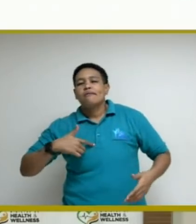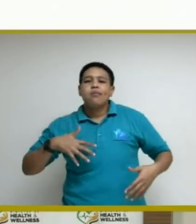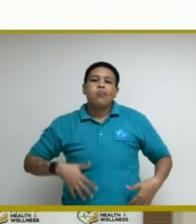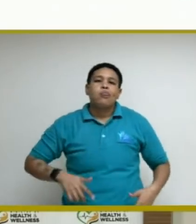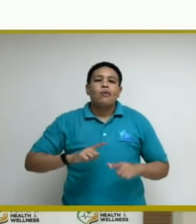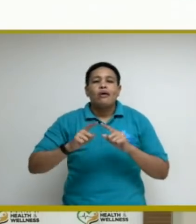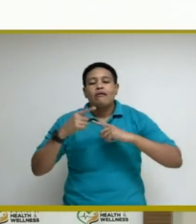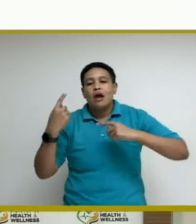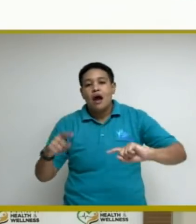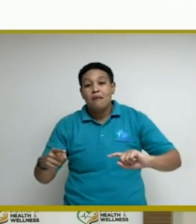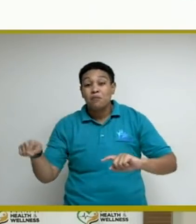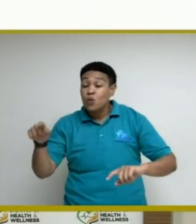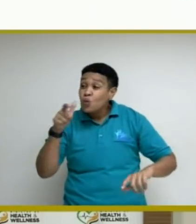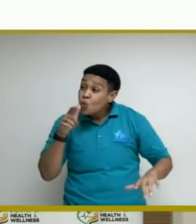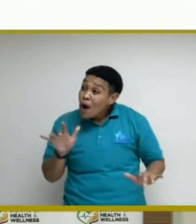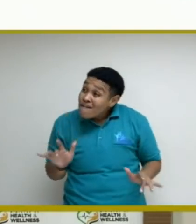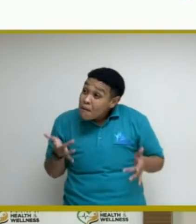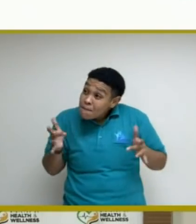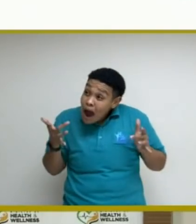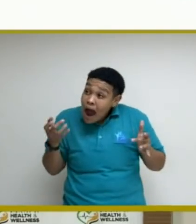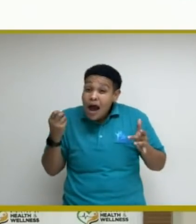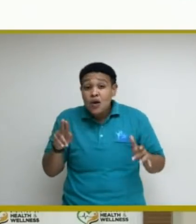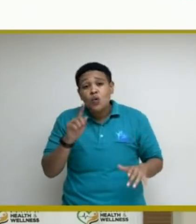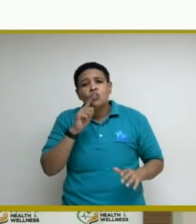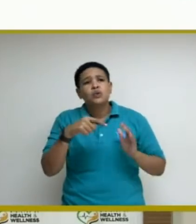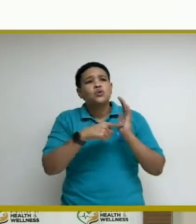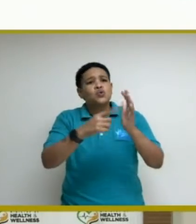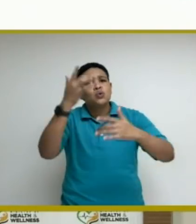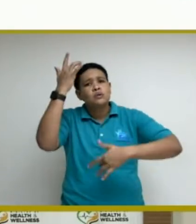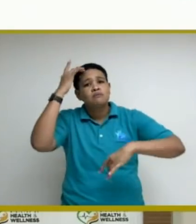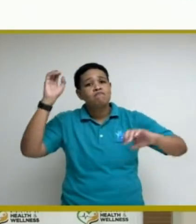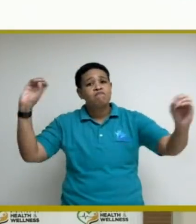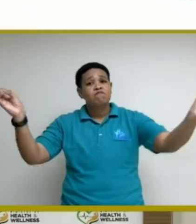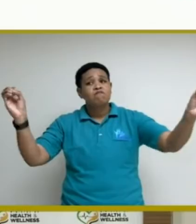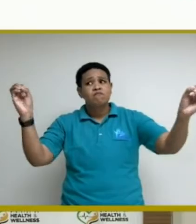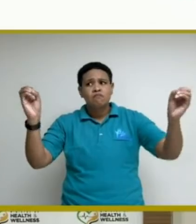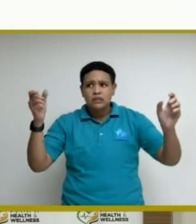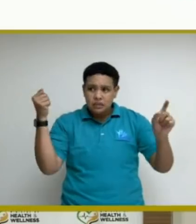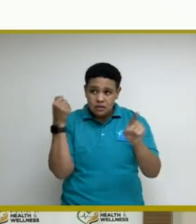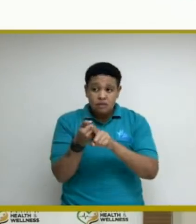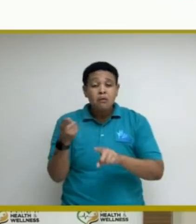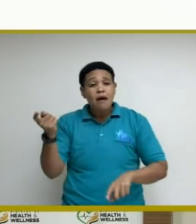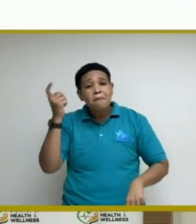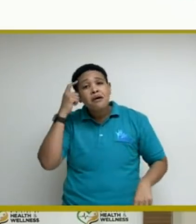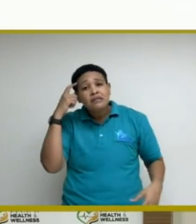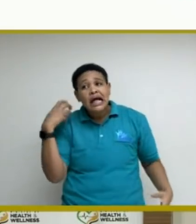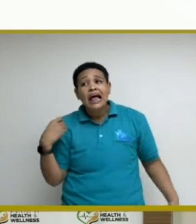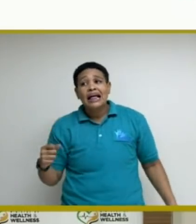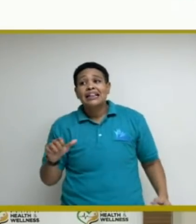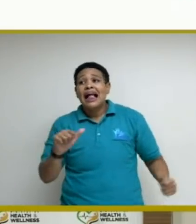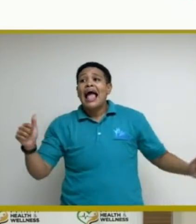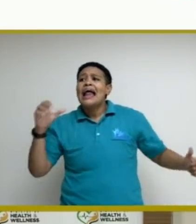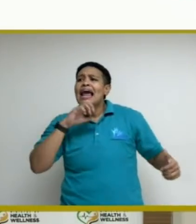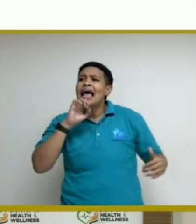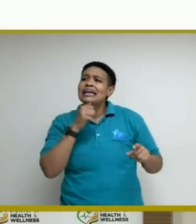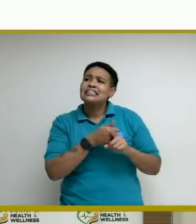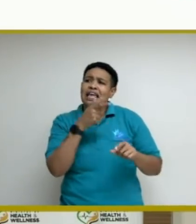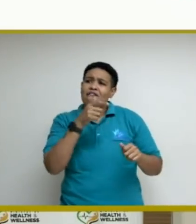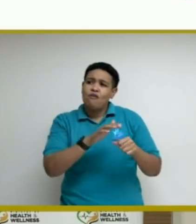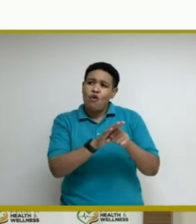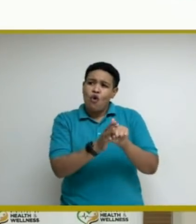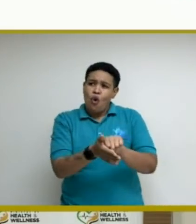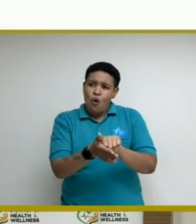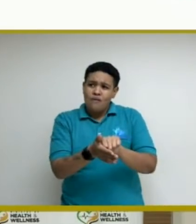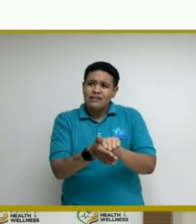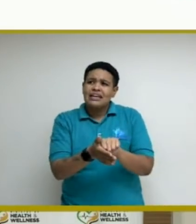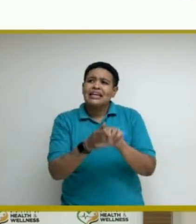only initial mild or even asymptomatic acute infection. A person of any age who has had